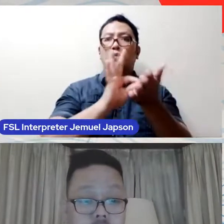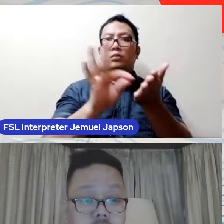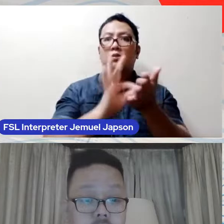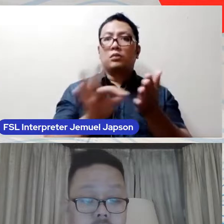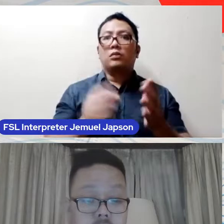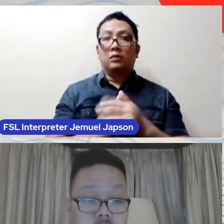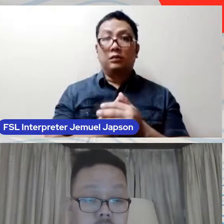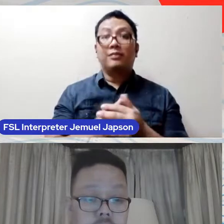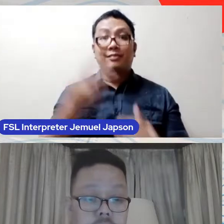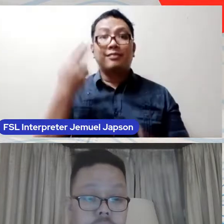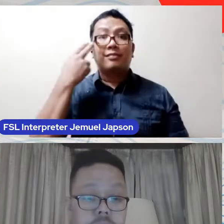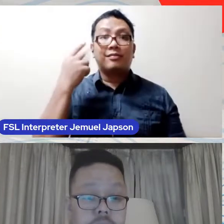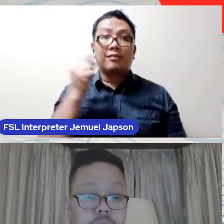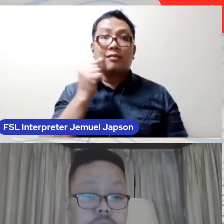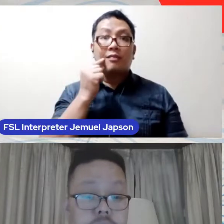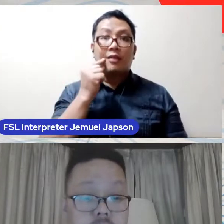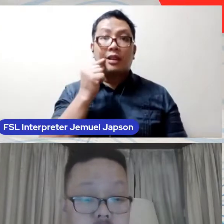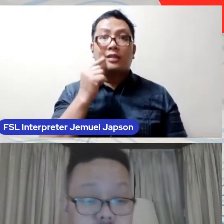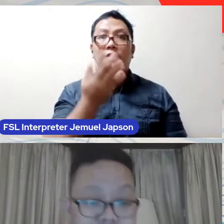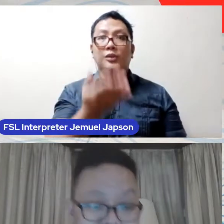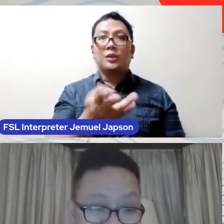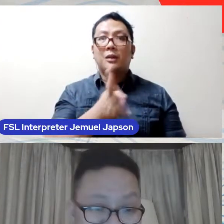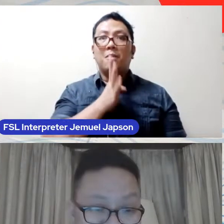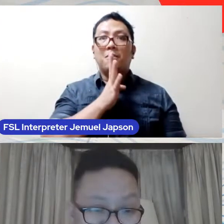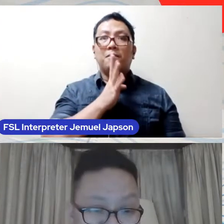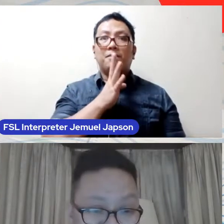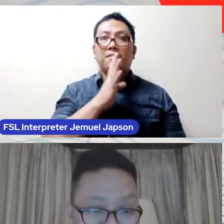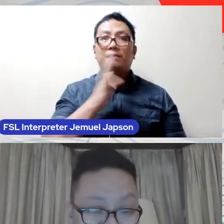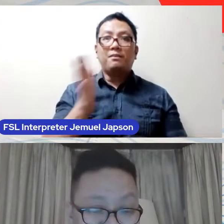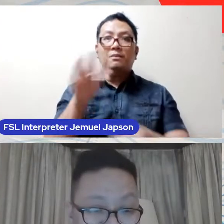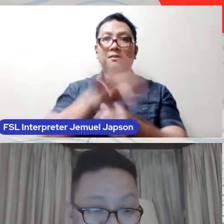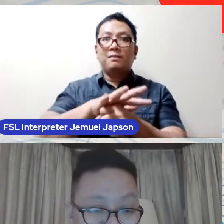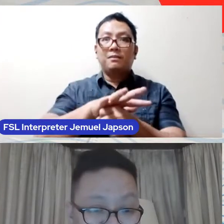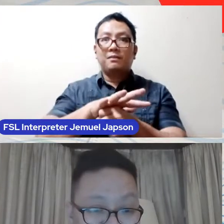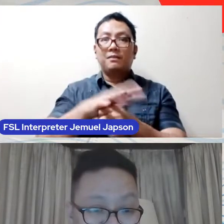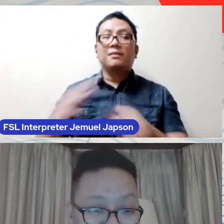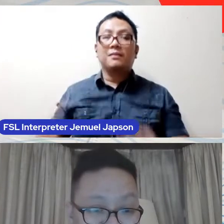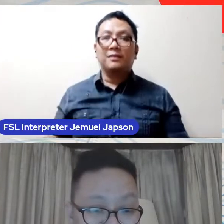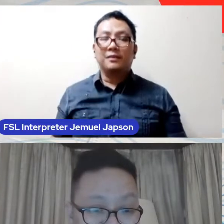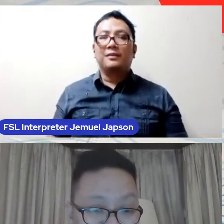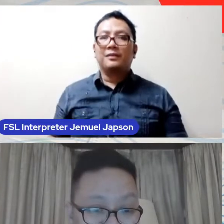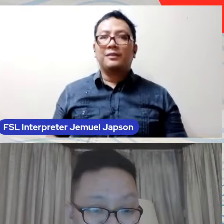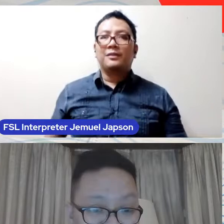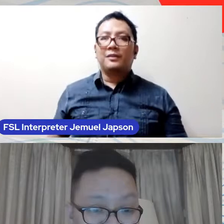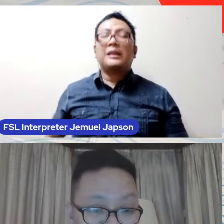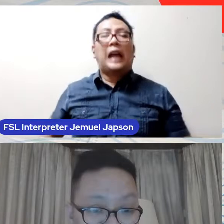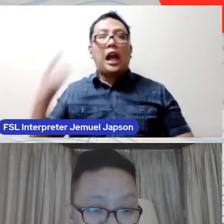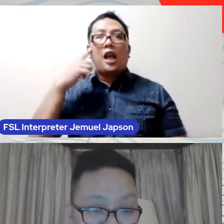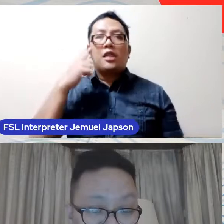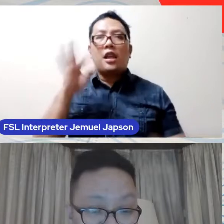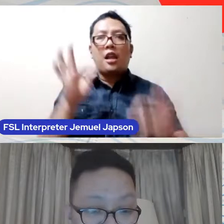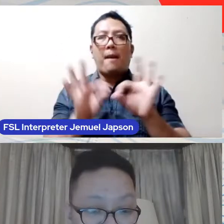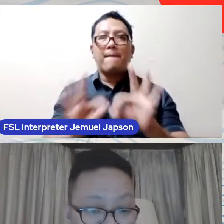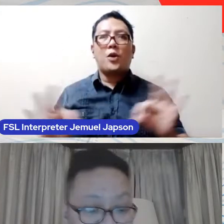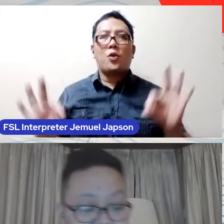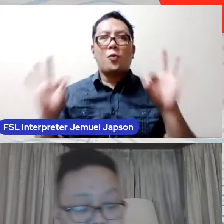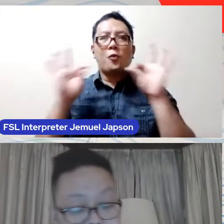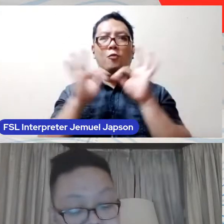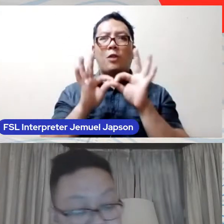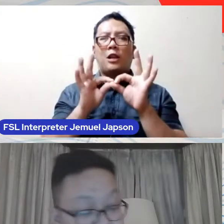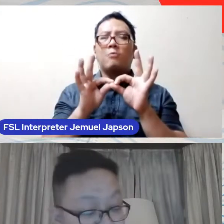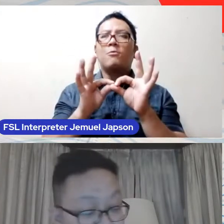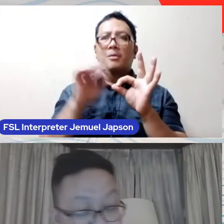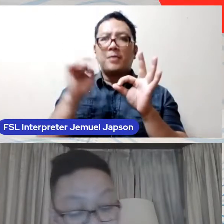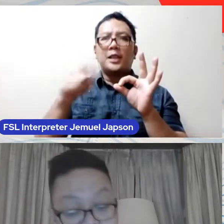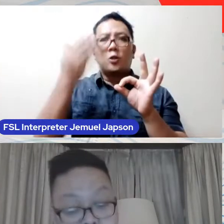Attorney Helen, I think you're on mute. Sorry. Ayan, sige. Siguro importante po nating malaman yung demands